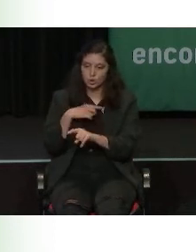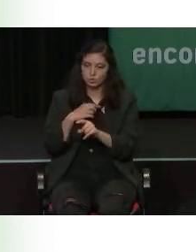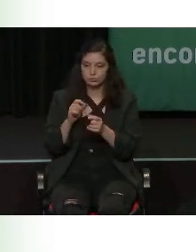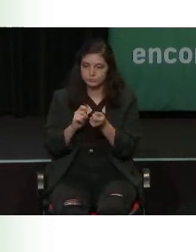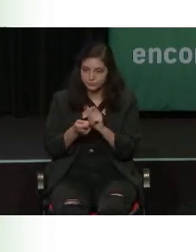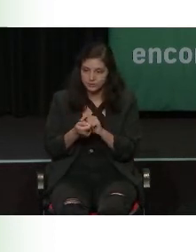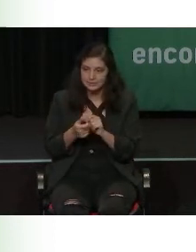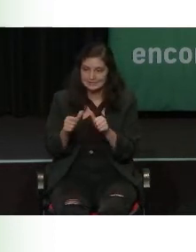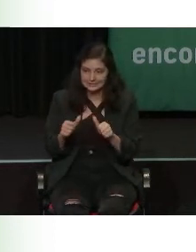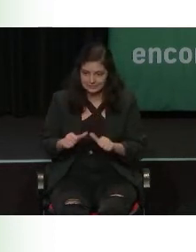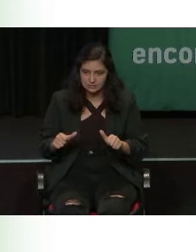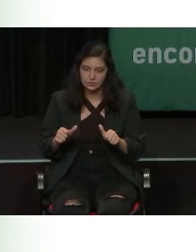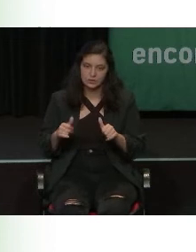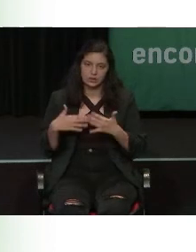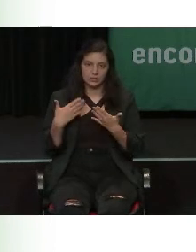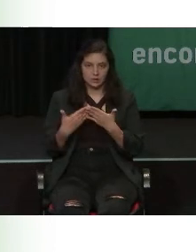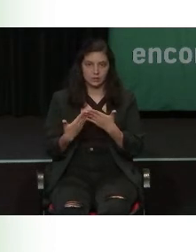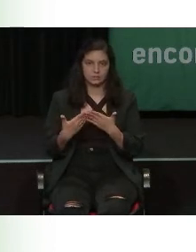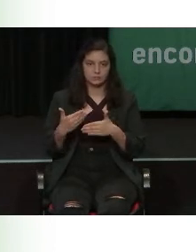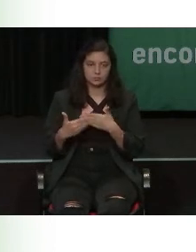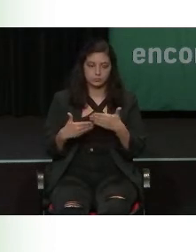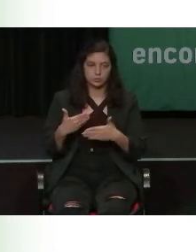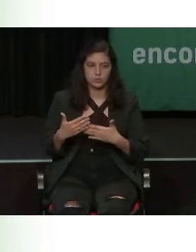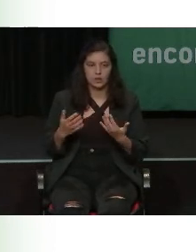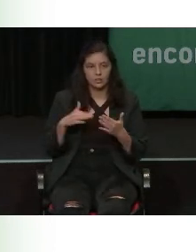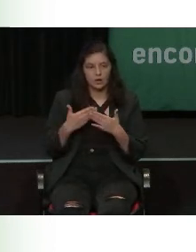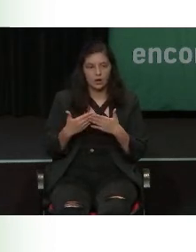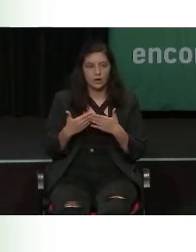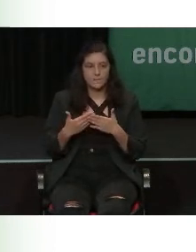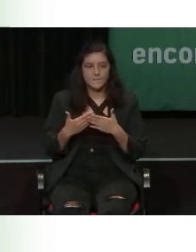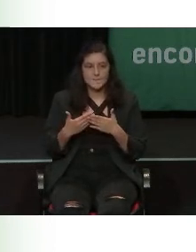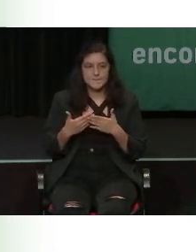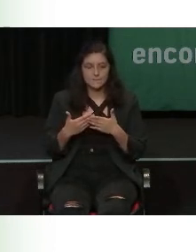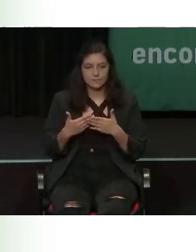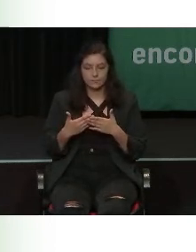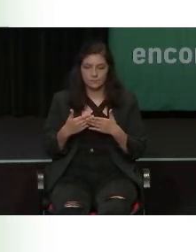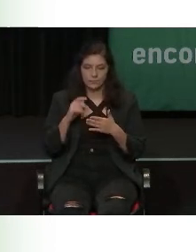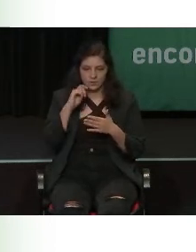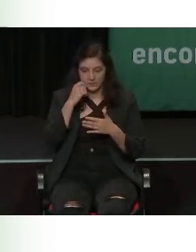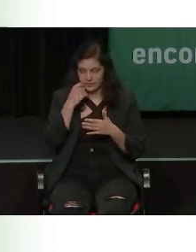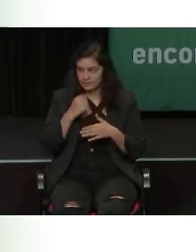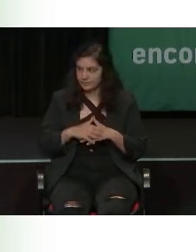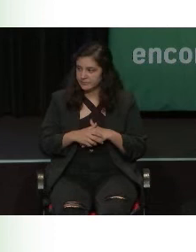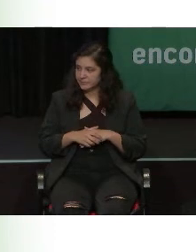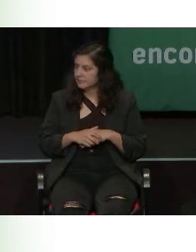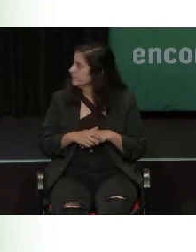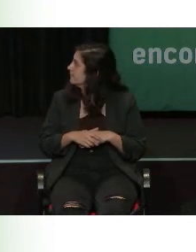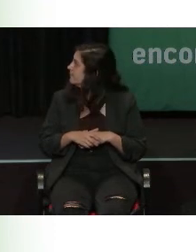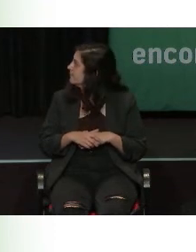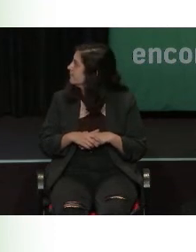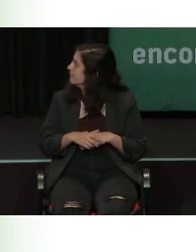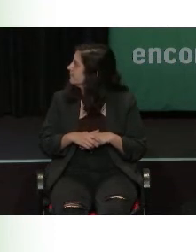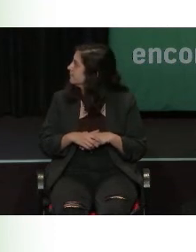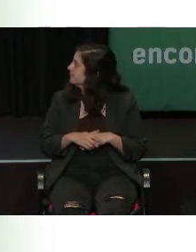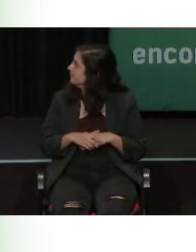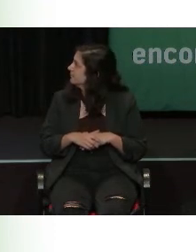subversion of the system, and the B and T cell precursors actually become malignant cells. Now,